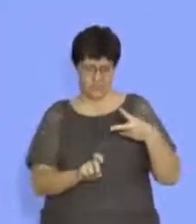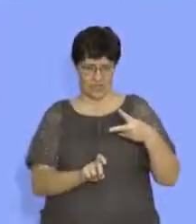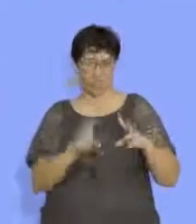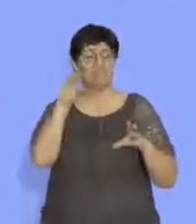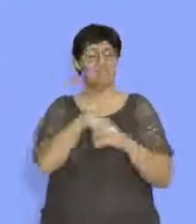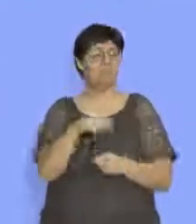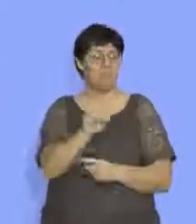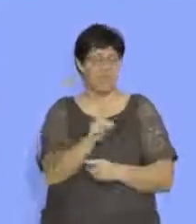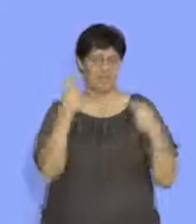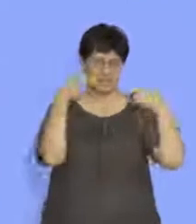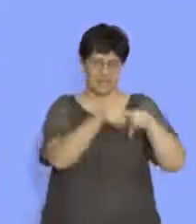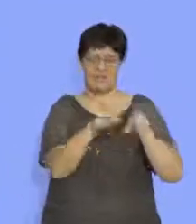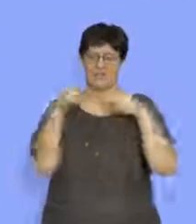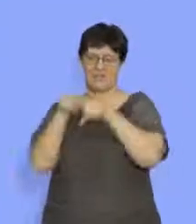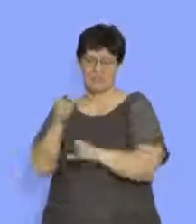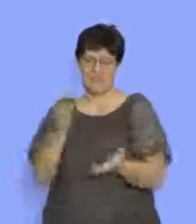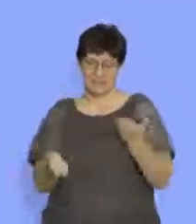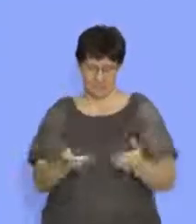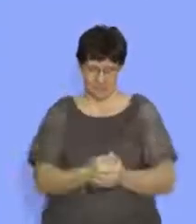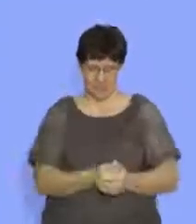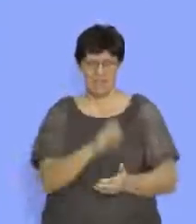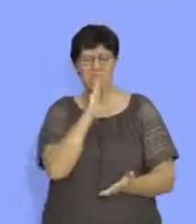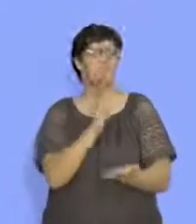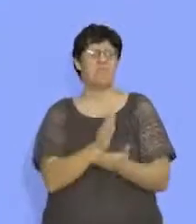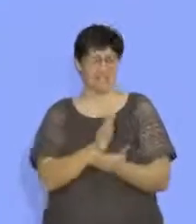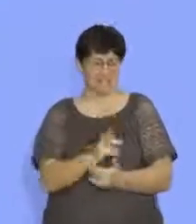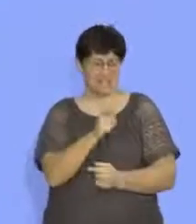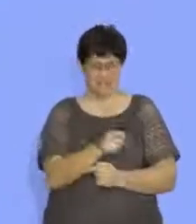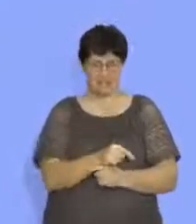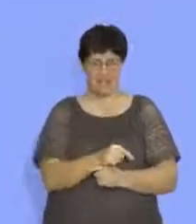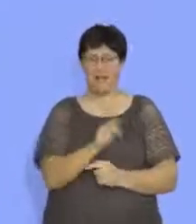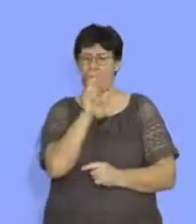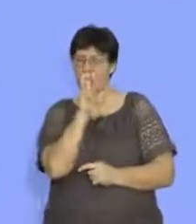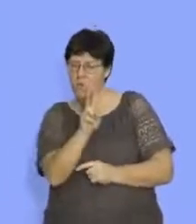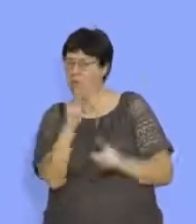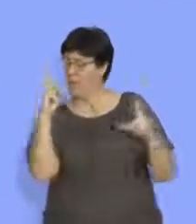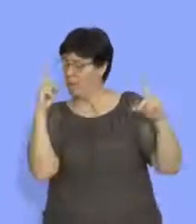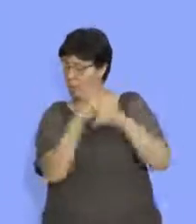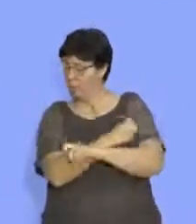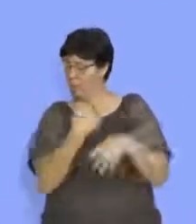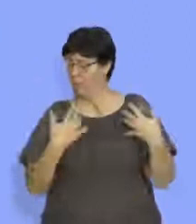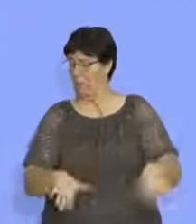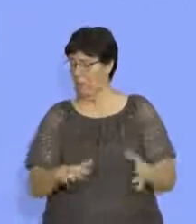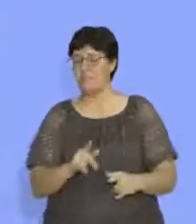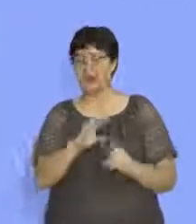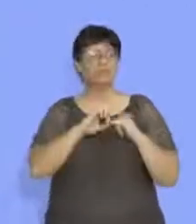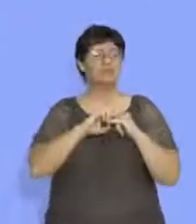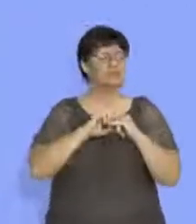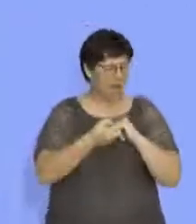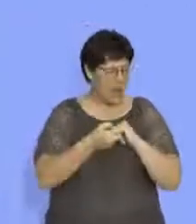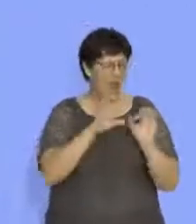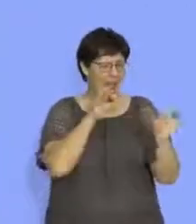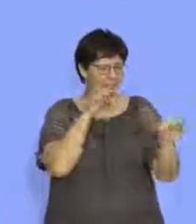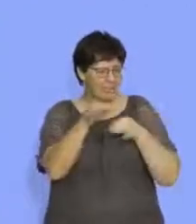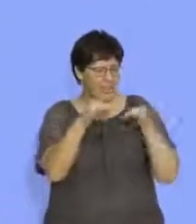questions that involve simultaneous equations. I promise you, these ones will look a bit complex, but I'm gonna try